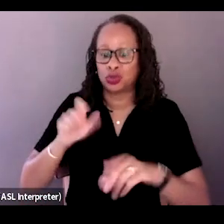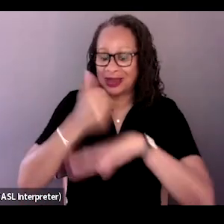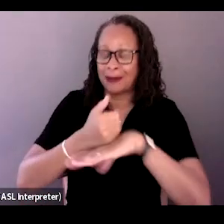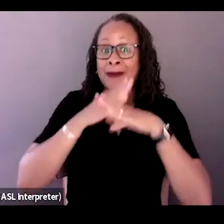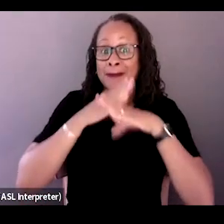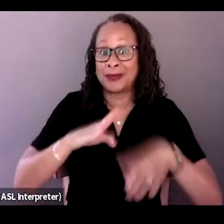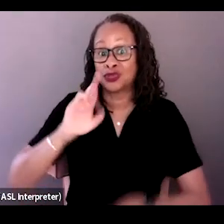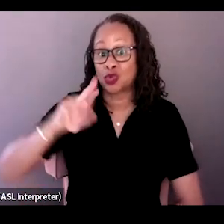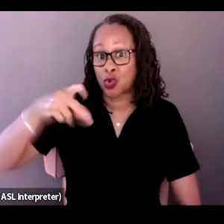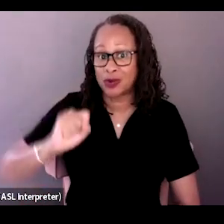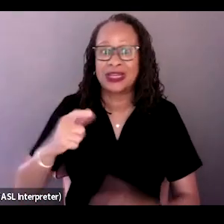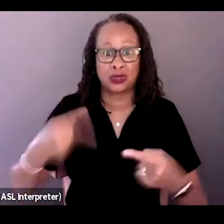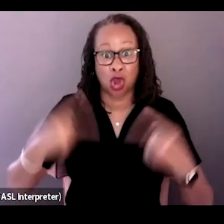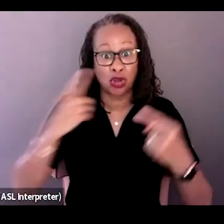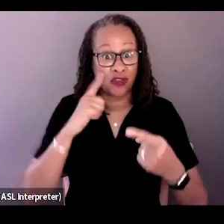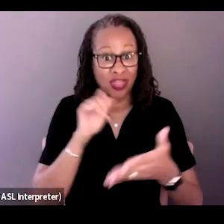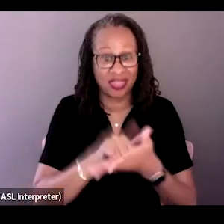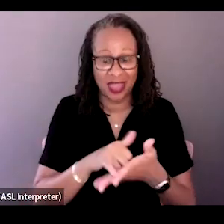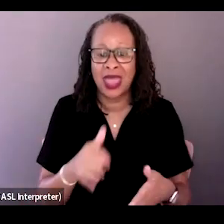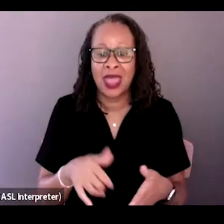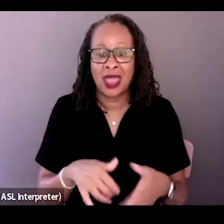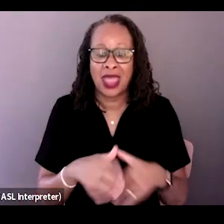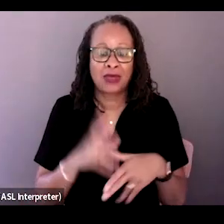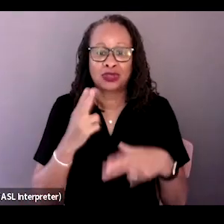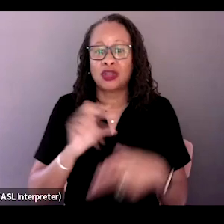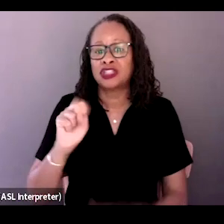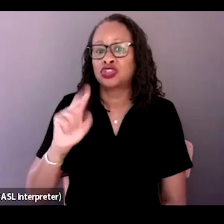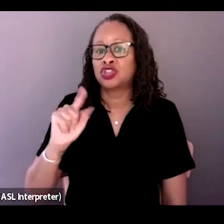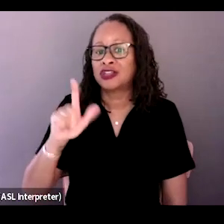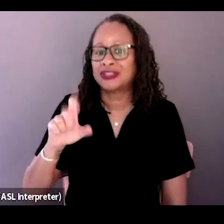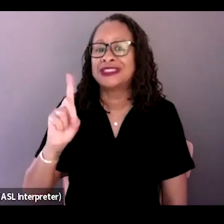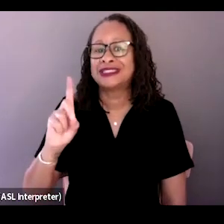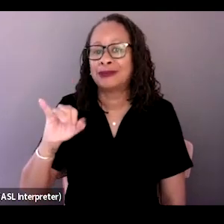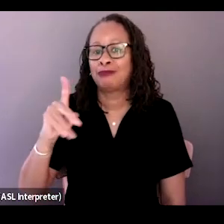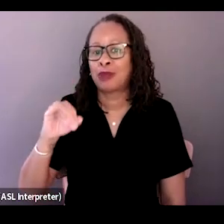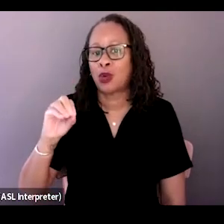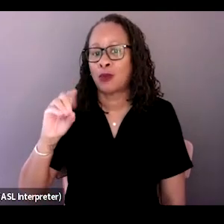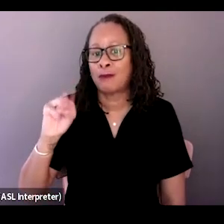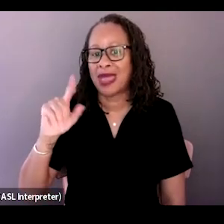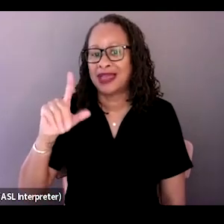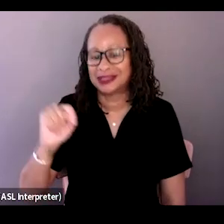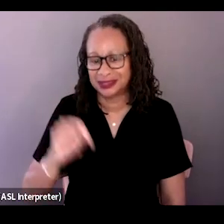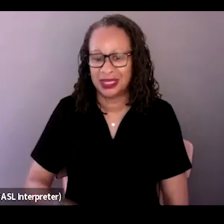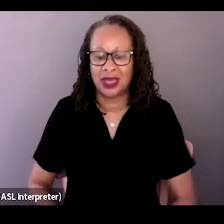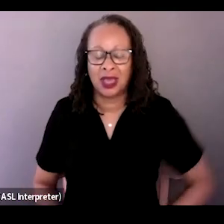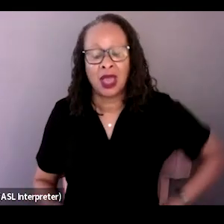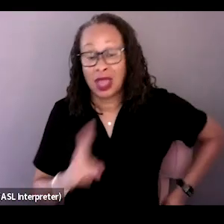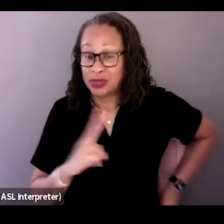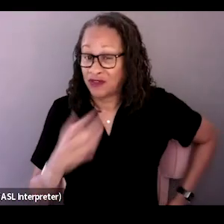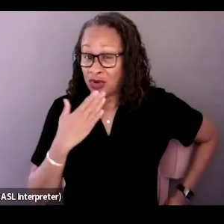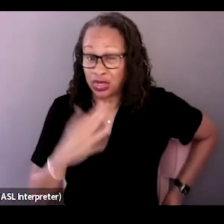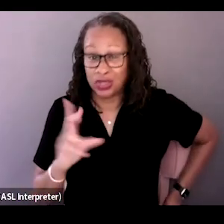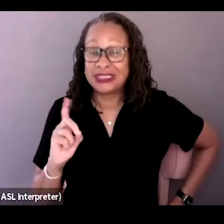and he was arguing for that. And he was called the shuttle diplomat. He was actually sort of, in a sense, a very good diplomat.